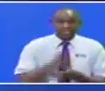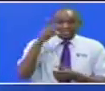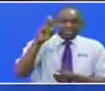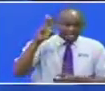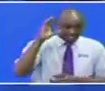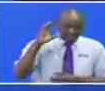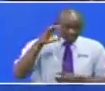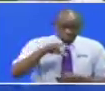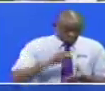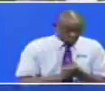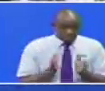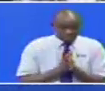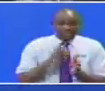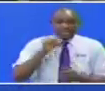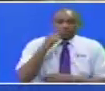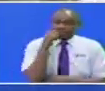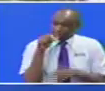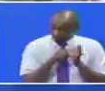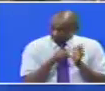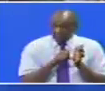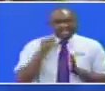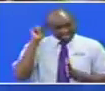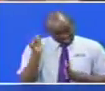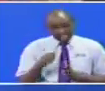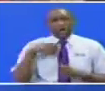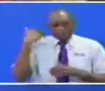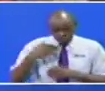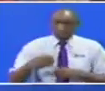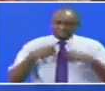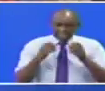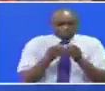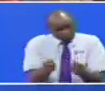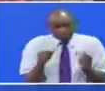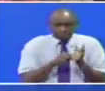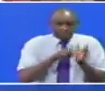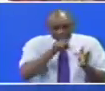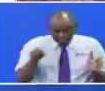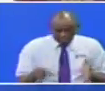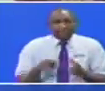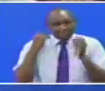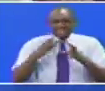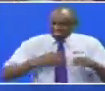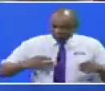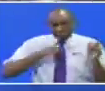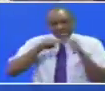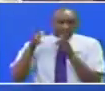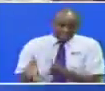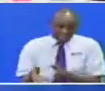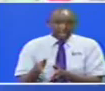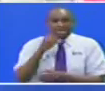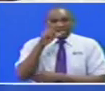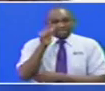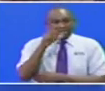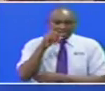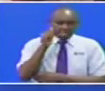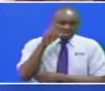Republic of Congo, and South Sudan crisis, with Kenya often having to shoulder the burden of playing host to refugees, like in the Dadaab refugee case,